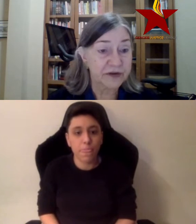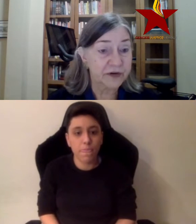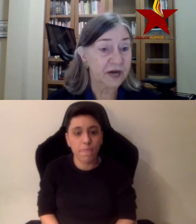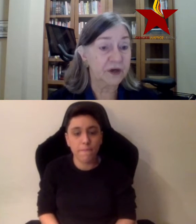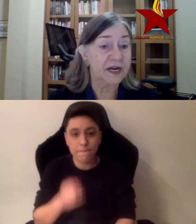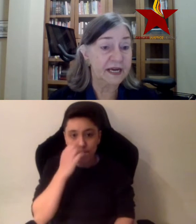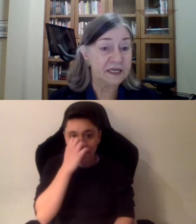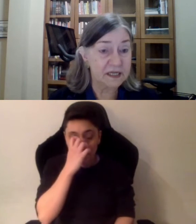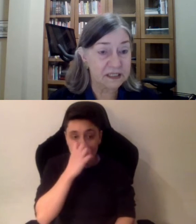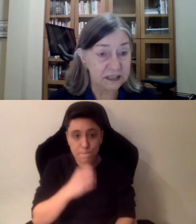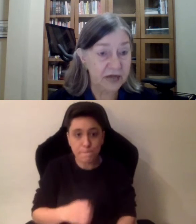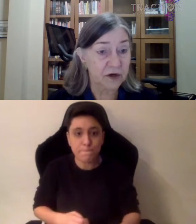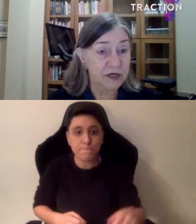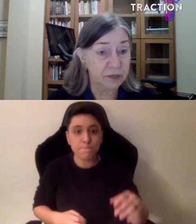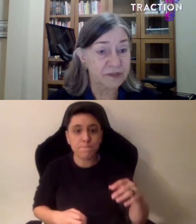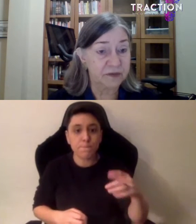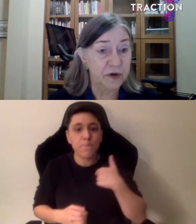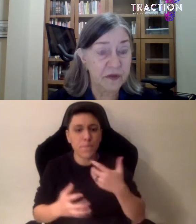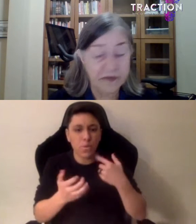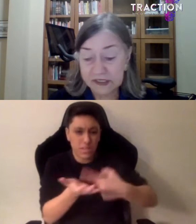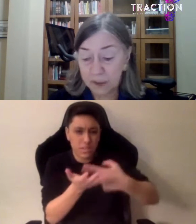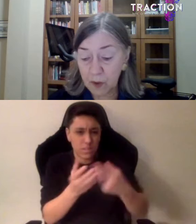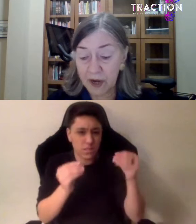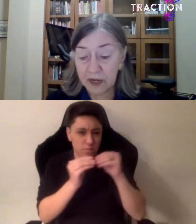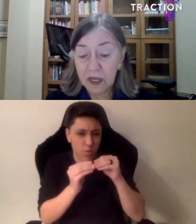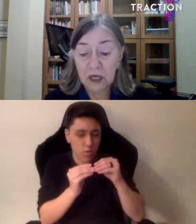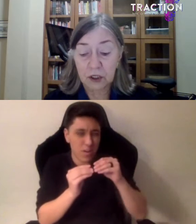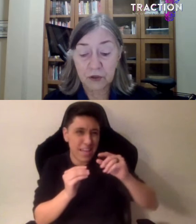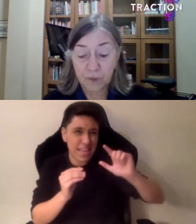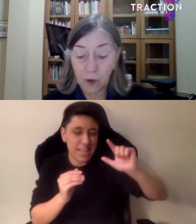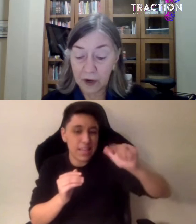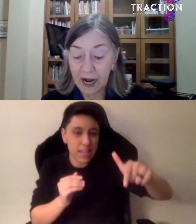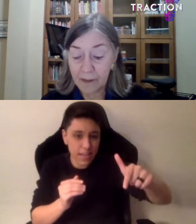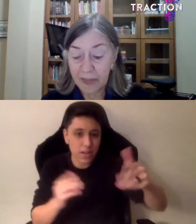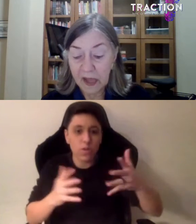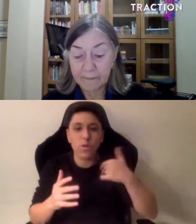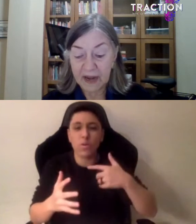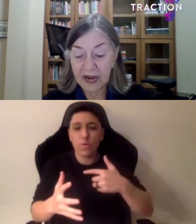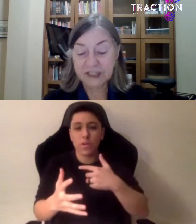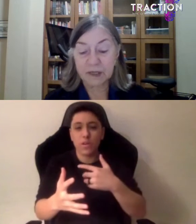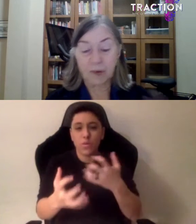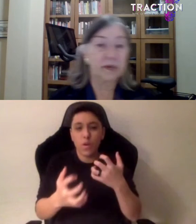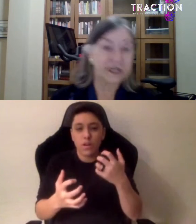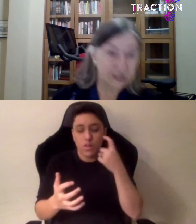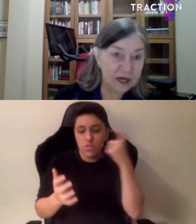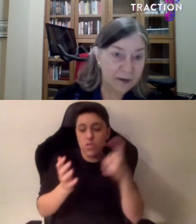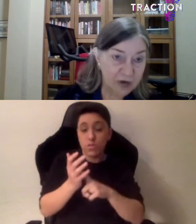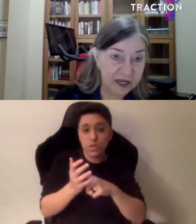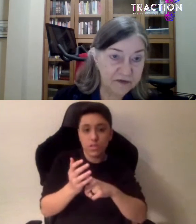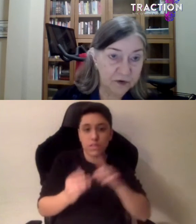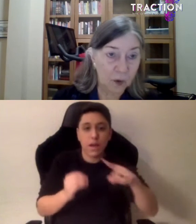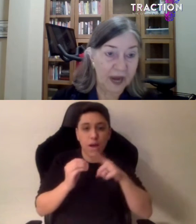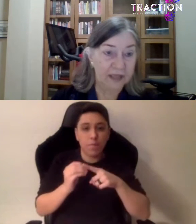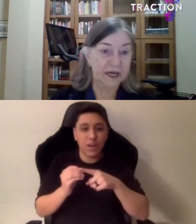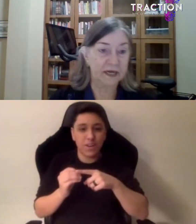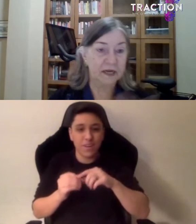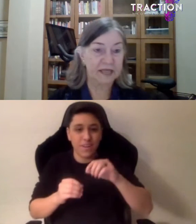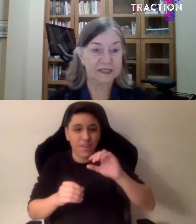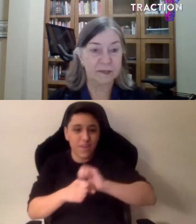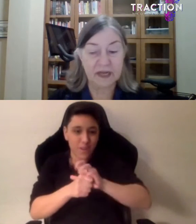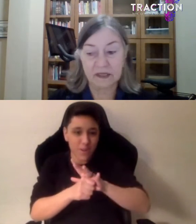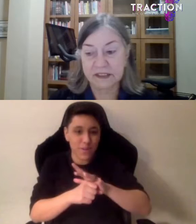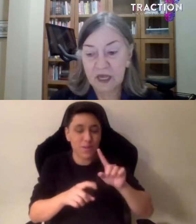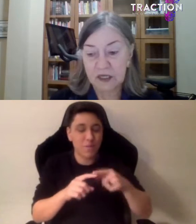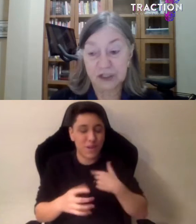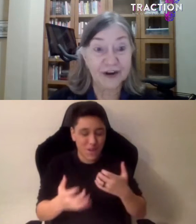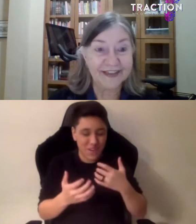sure that Patrick and I are going to get into this later in terms of what are the things that we want to look for. But I should probably just stop talking for a while and